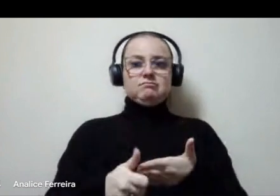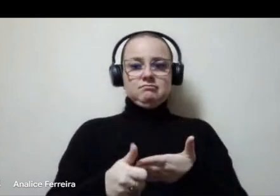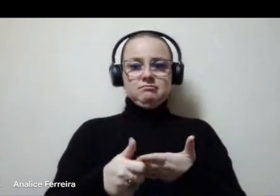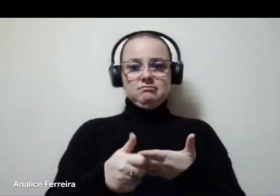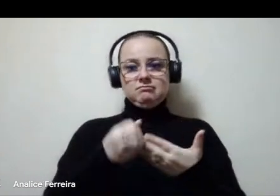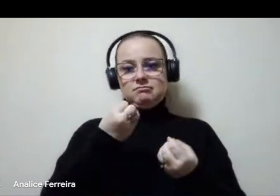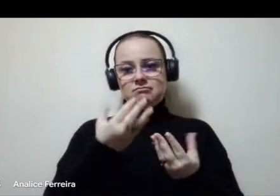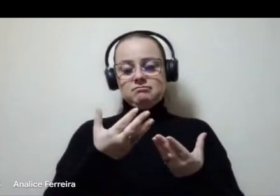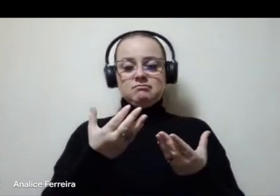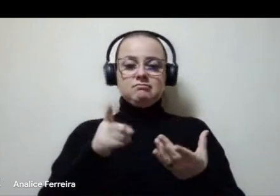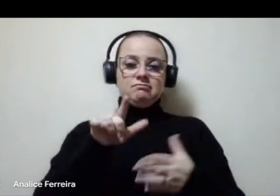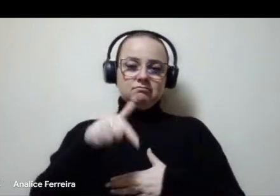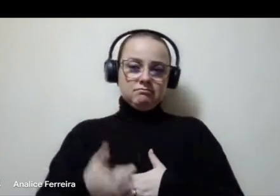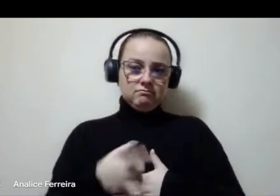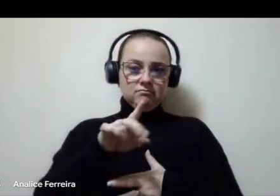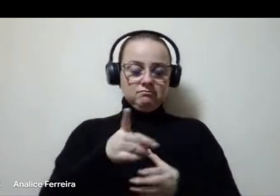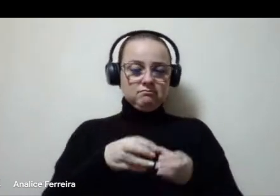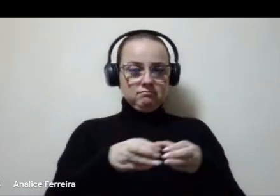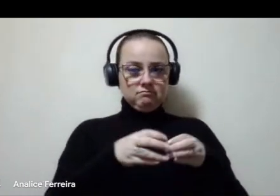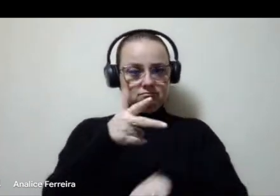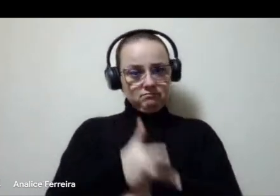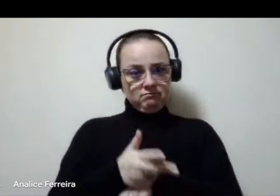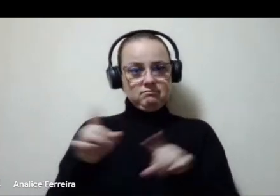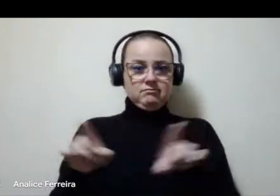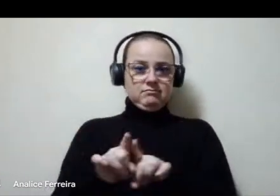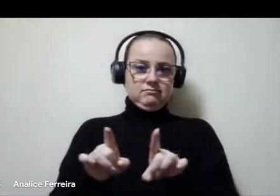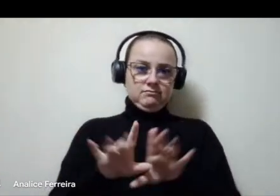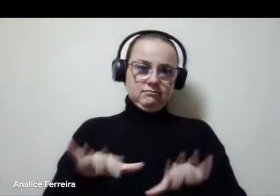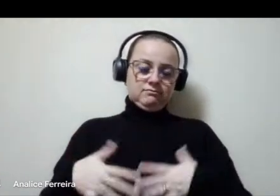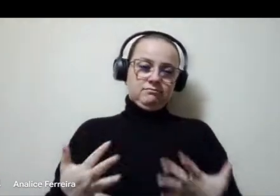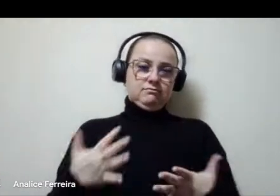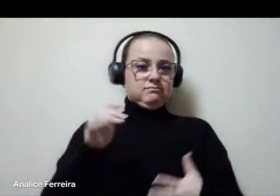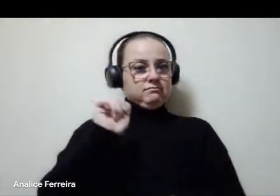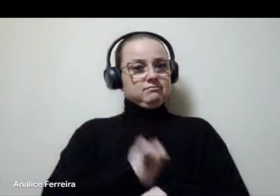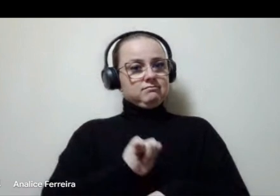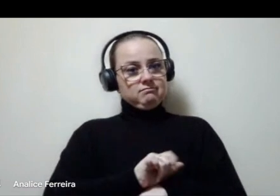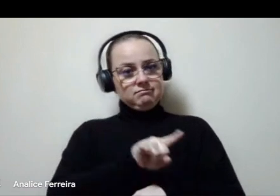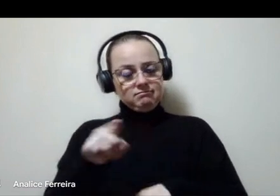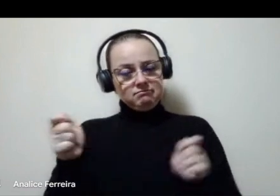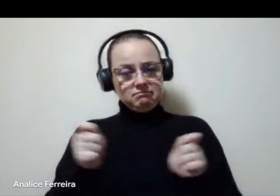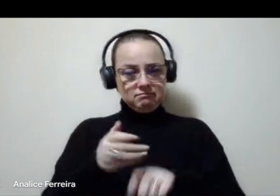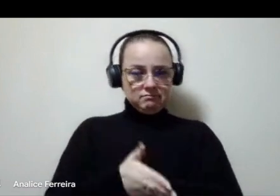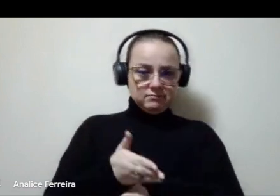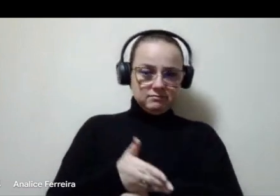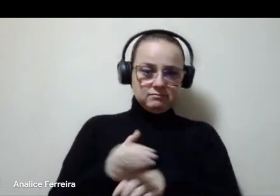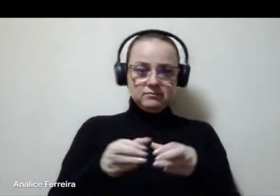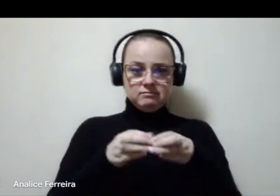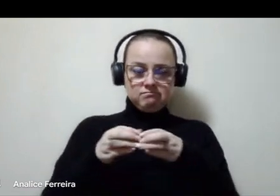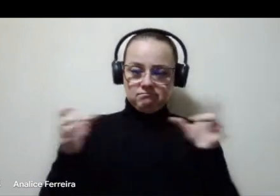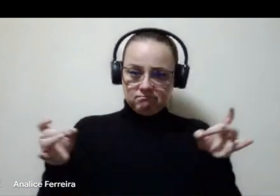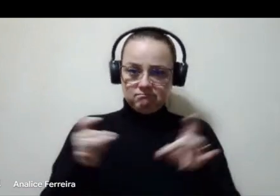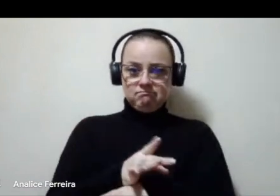of it, and through the recording, and I hope that you can participate, the team is ready to do this,